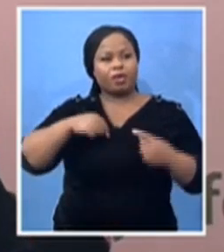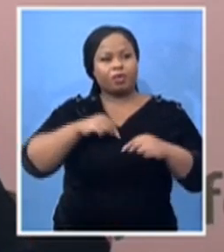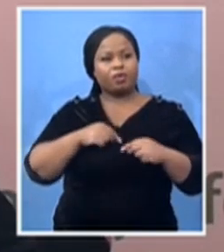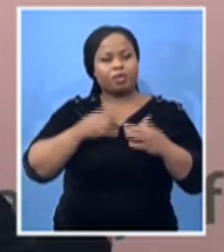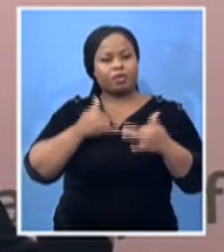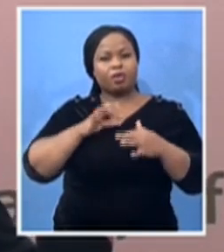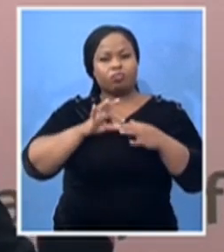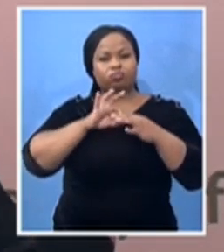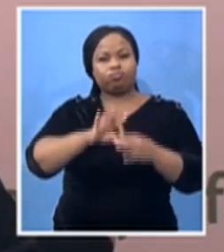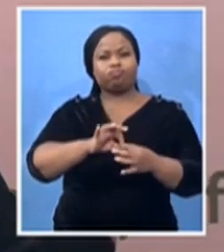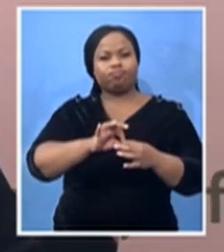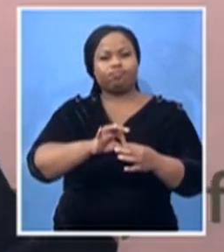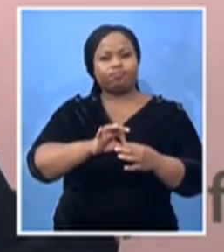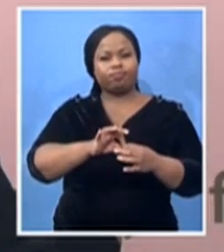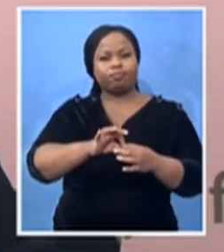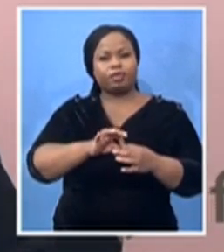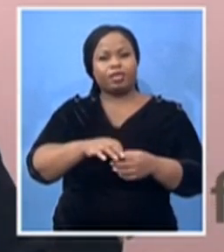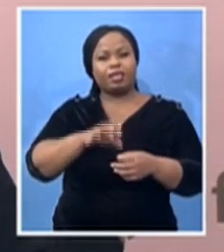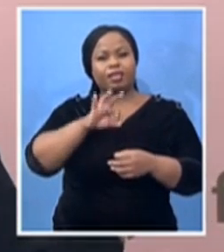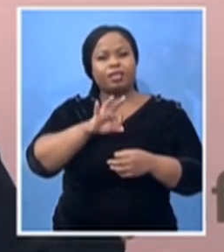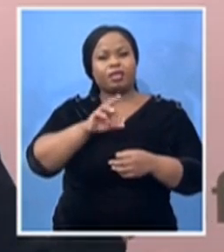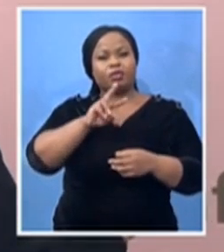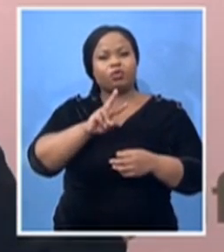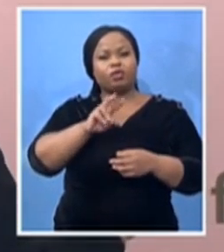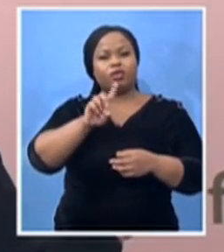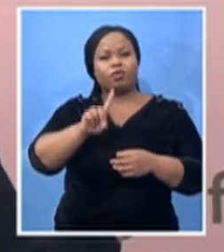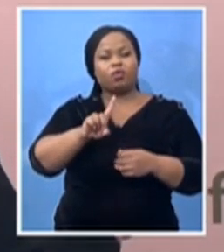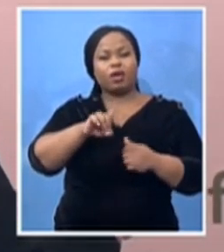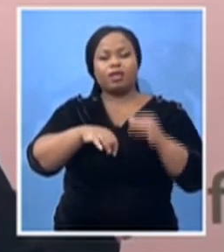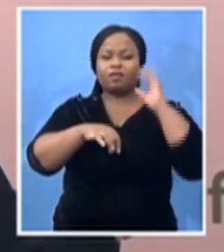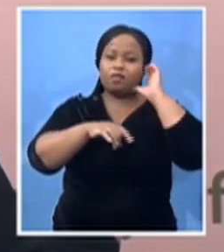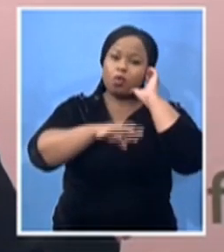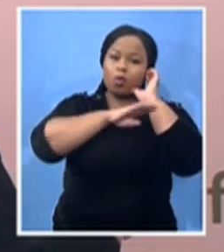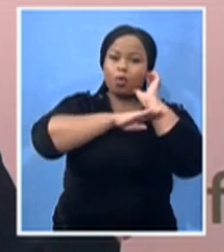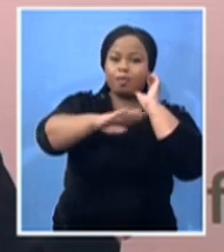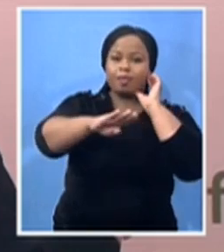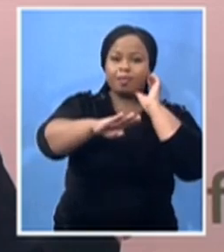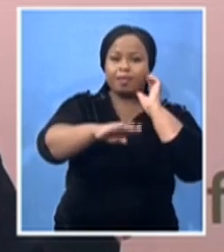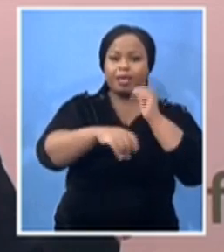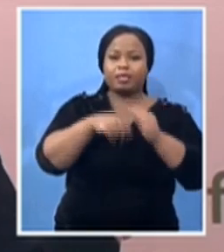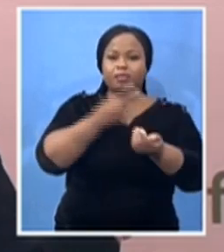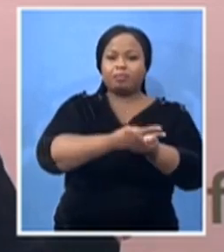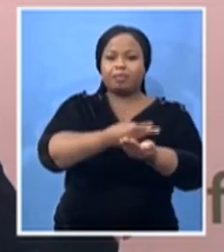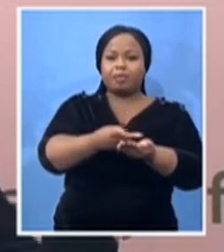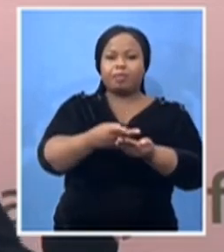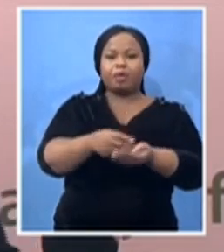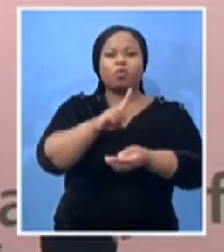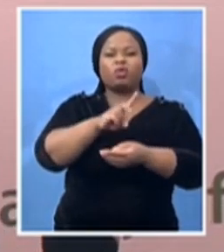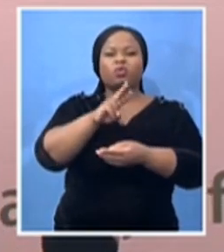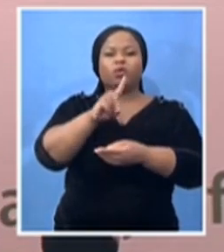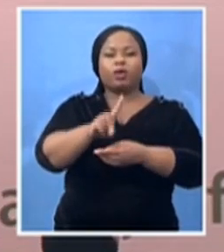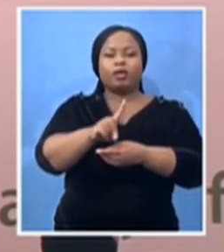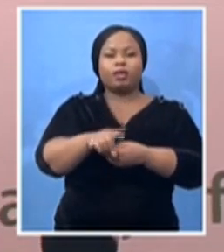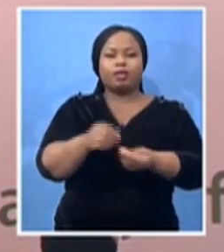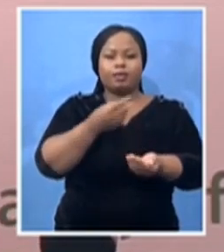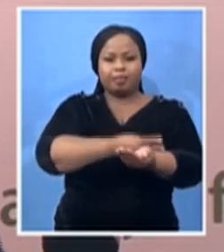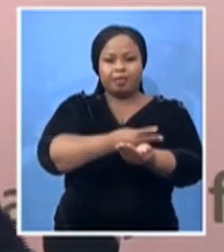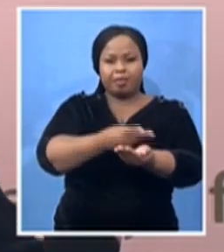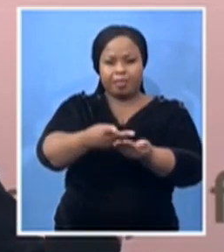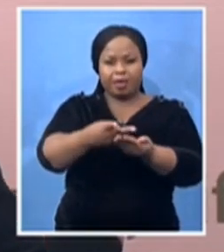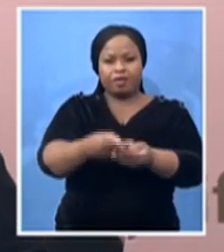321 beds just to COVID. 221 beds just for COVID. So we are, in a